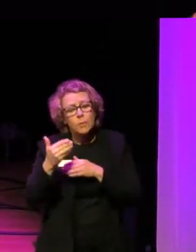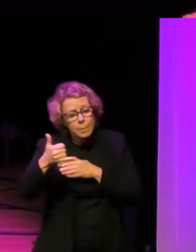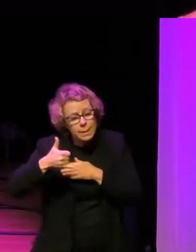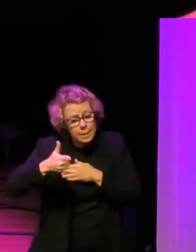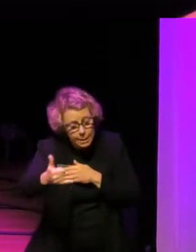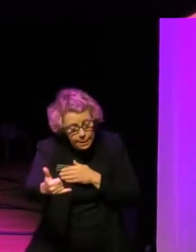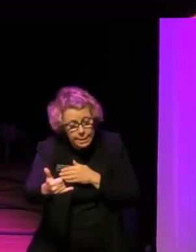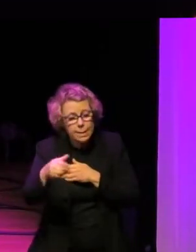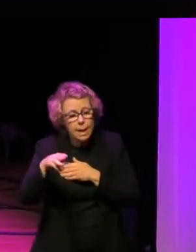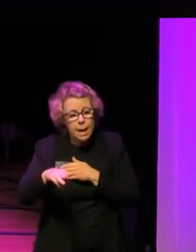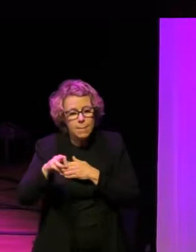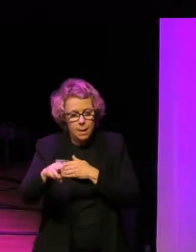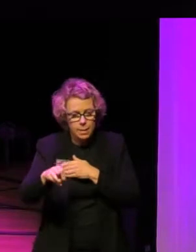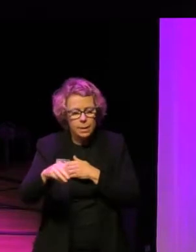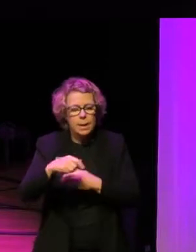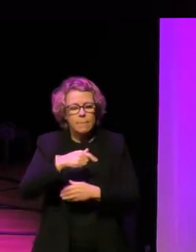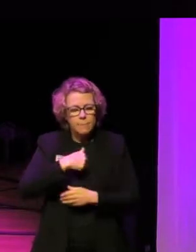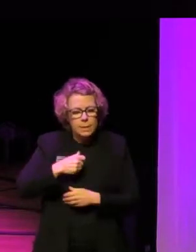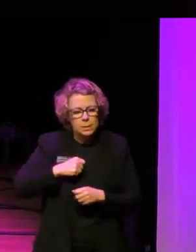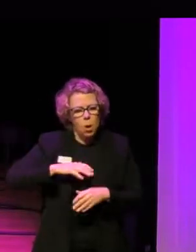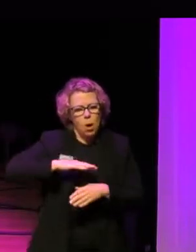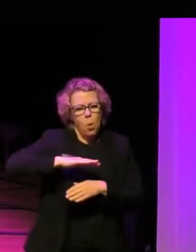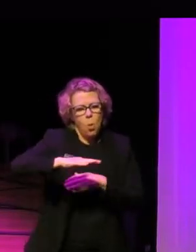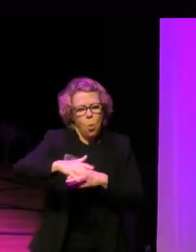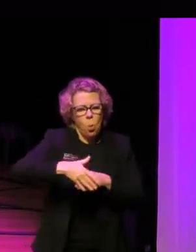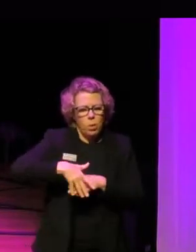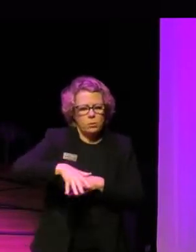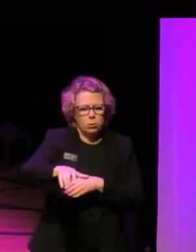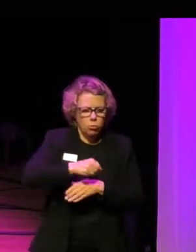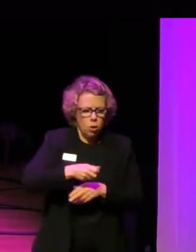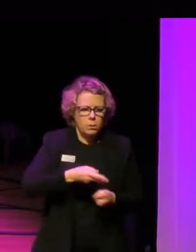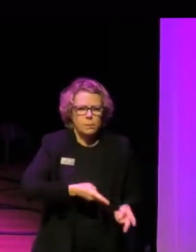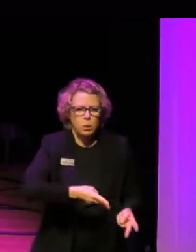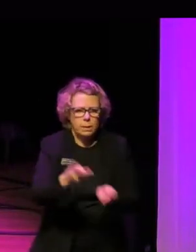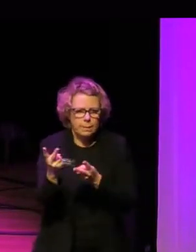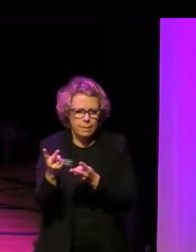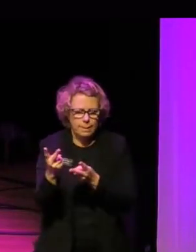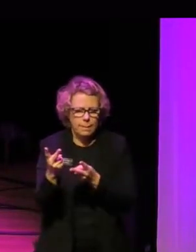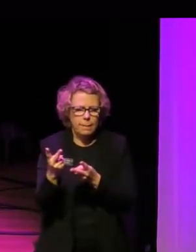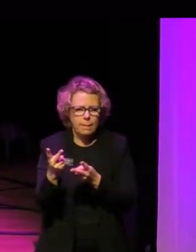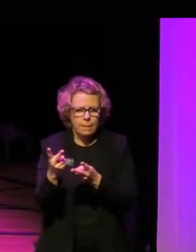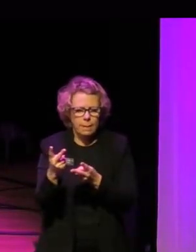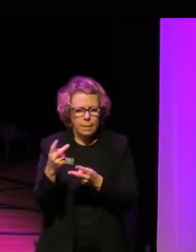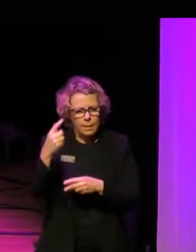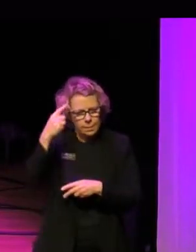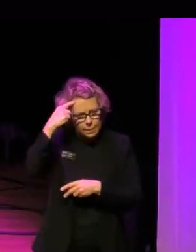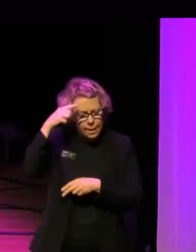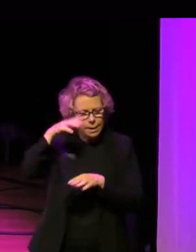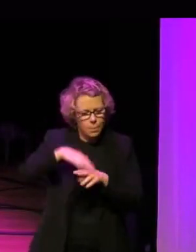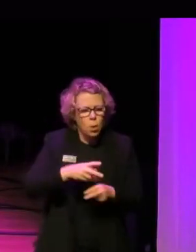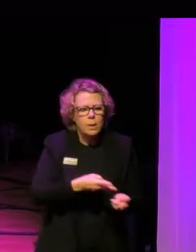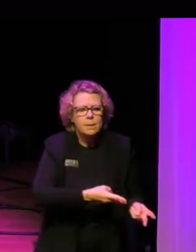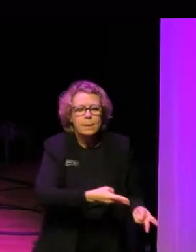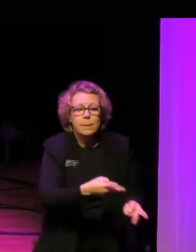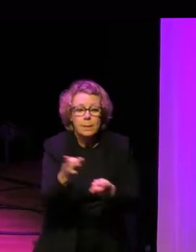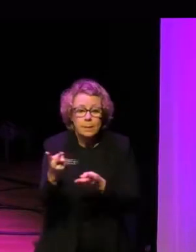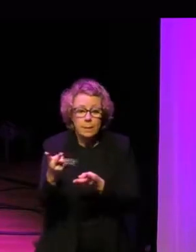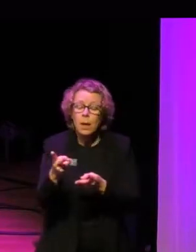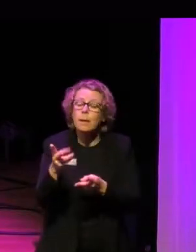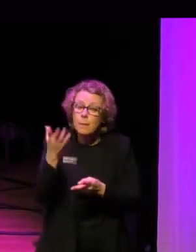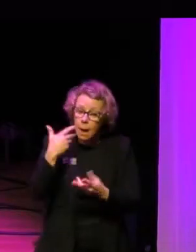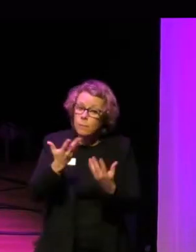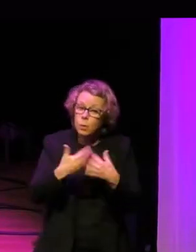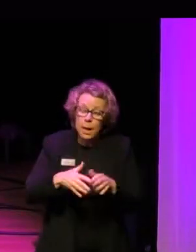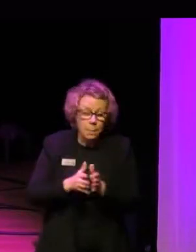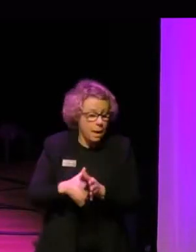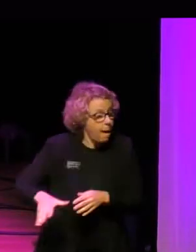lies in rethinking democracy, making sure that democracy works for